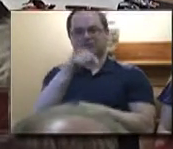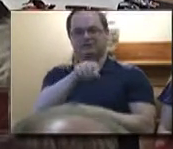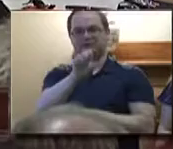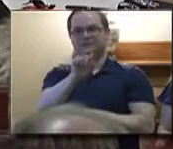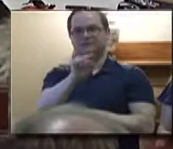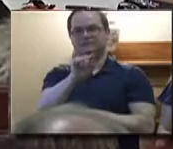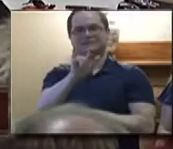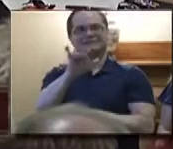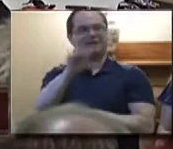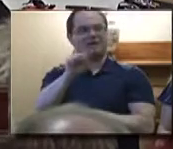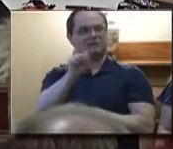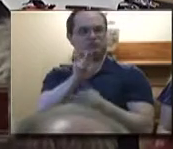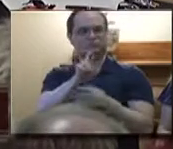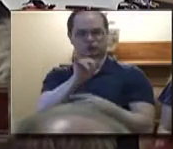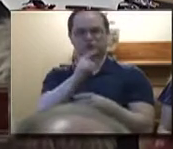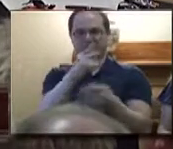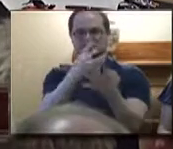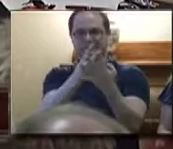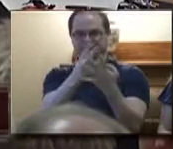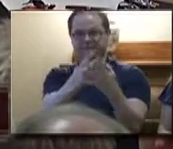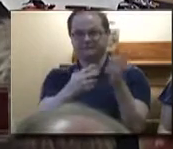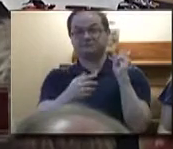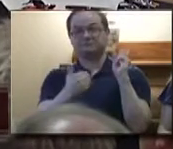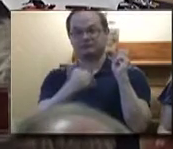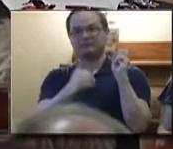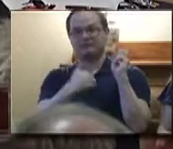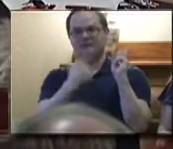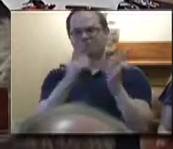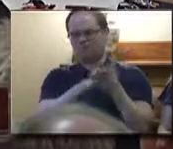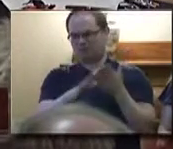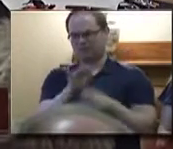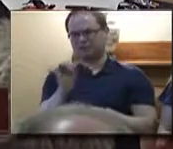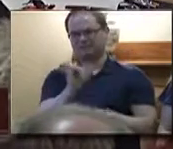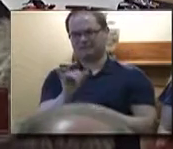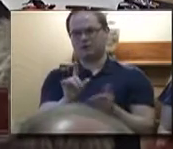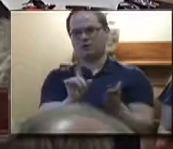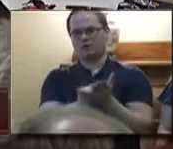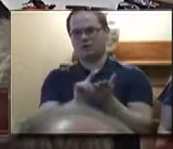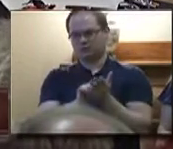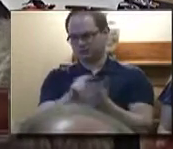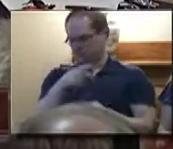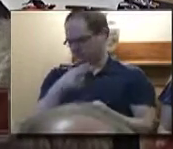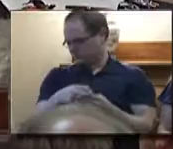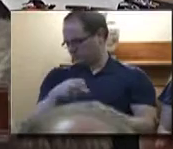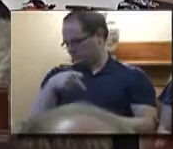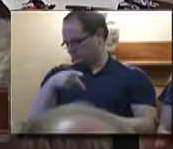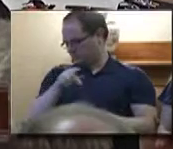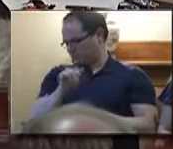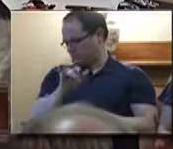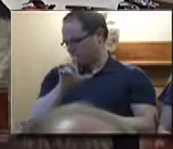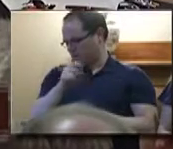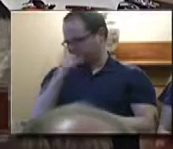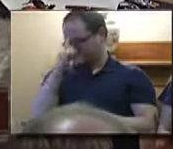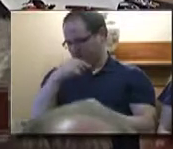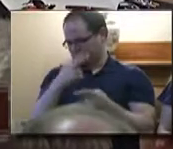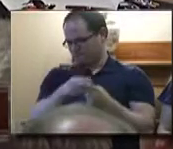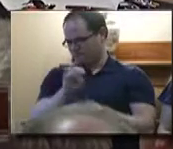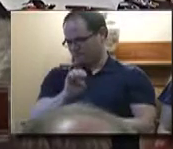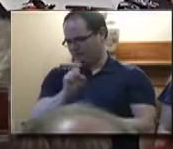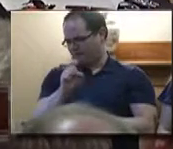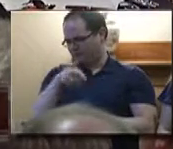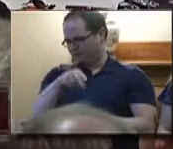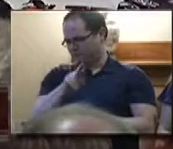at Lamar State College a similar publication, Our Pulse, I think they call it Expressions.